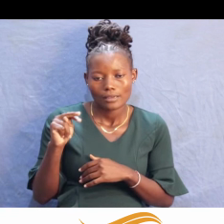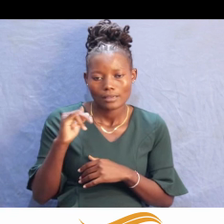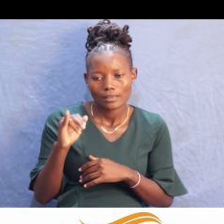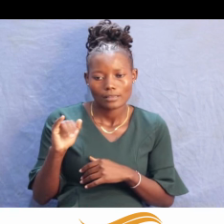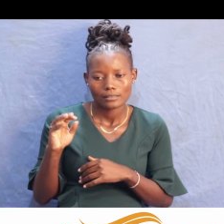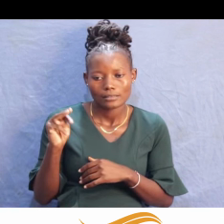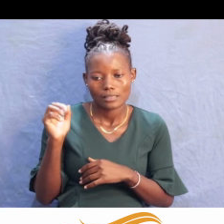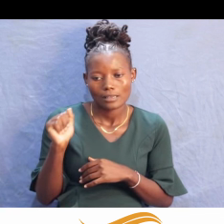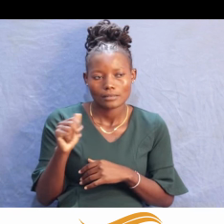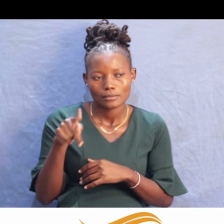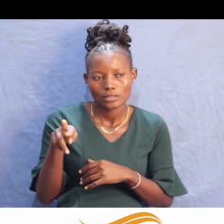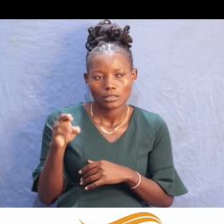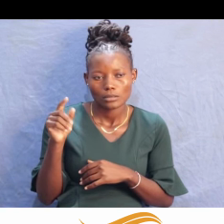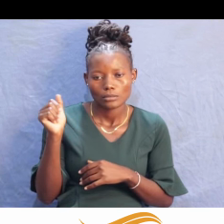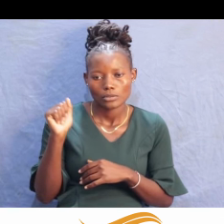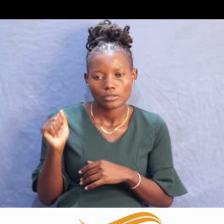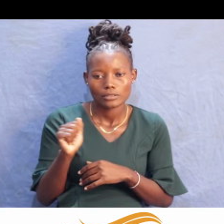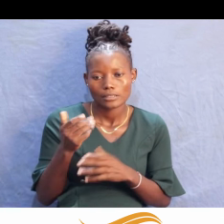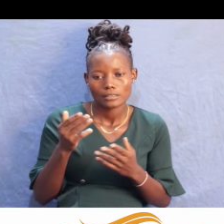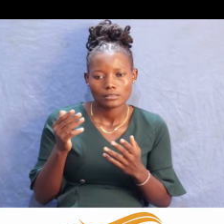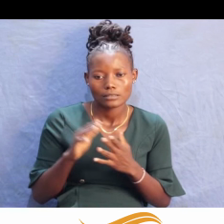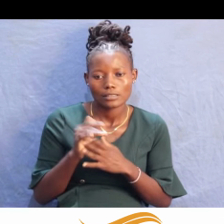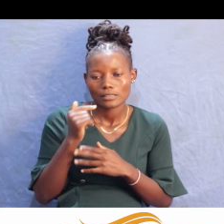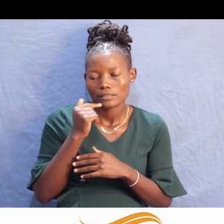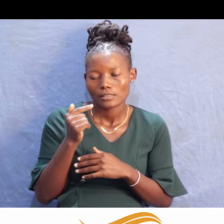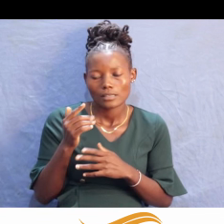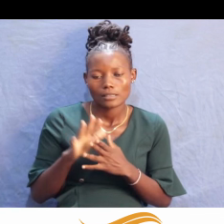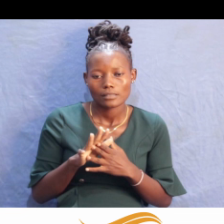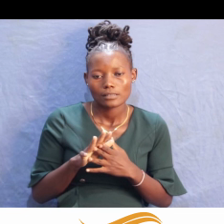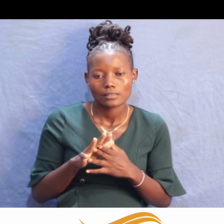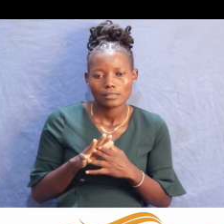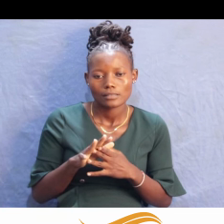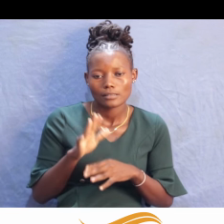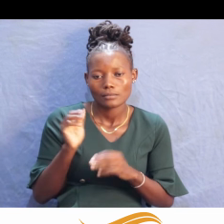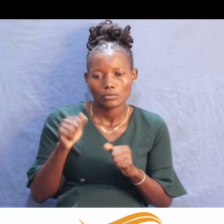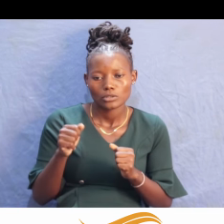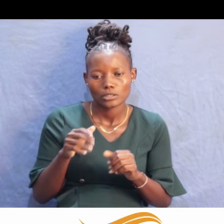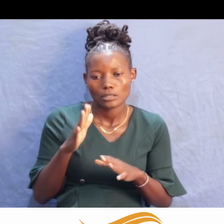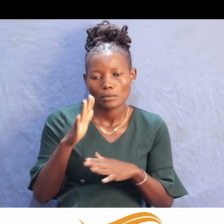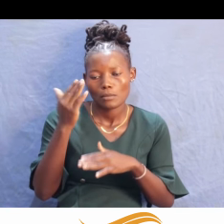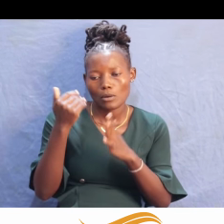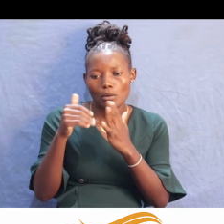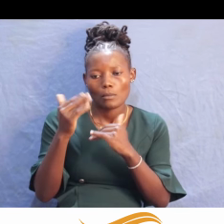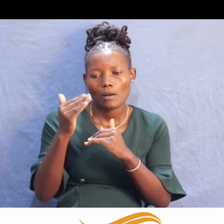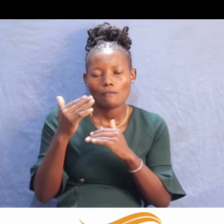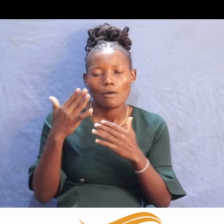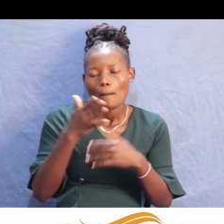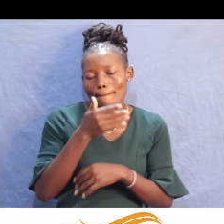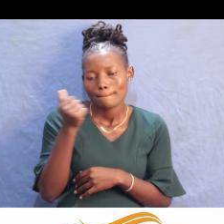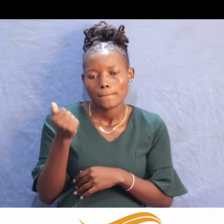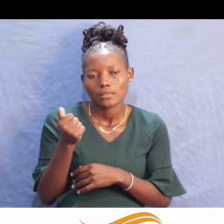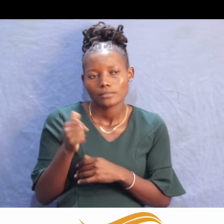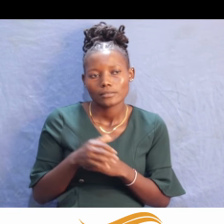to play here that say this muscle is going to use the oxygen more efficiently, so it's going to perform better.